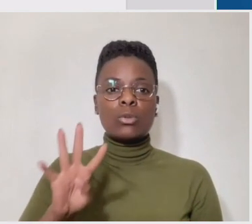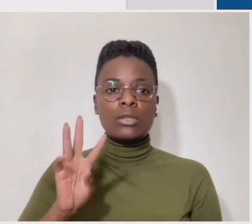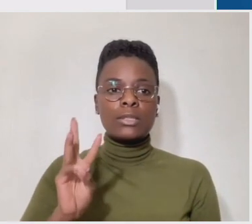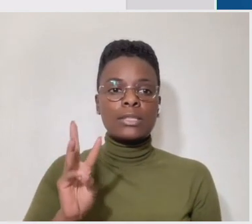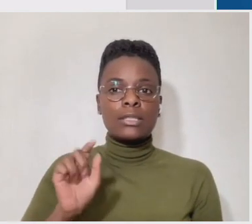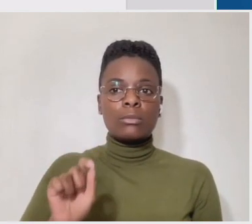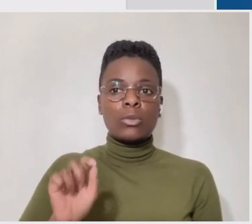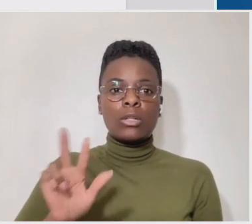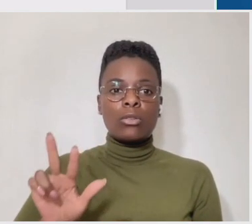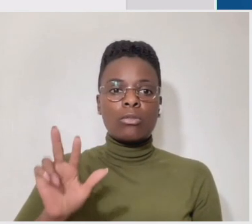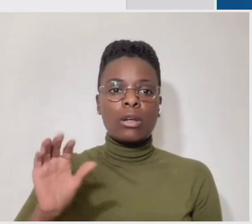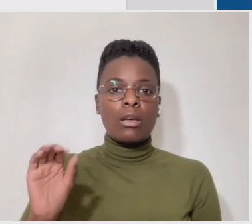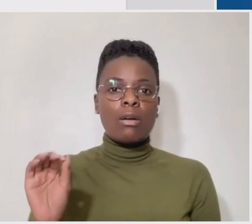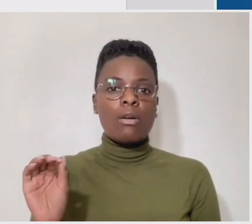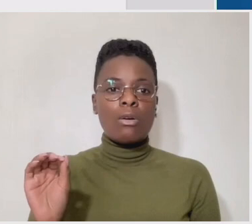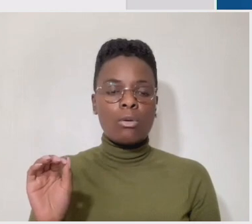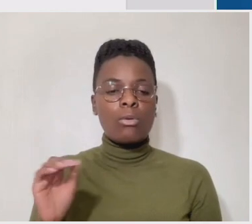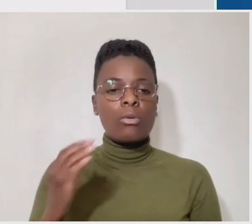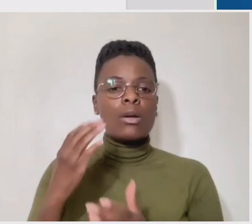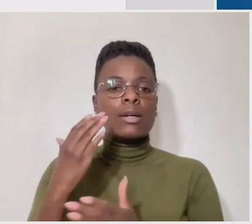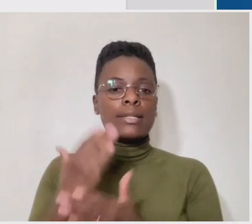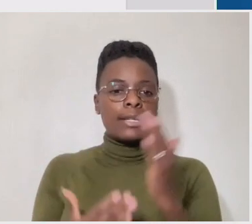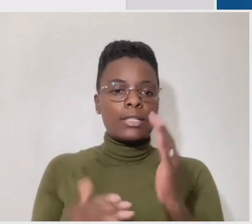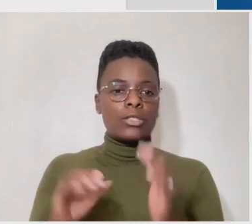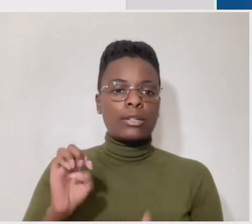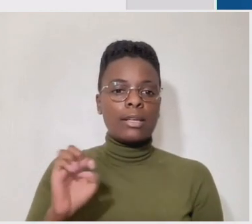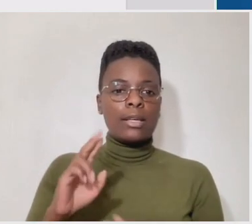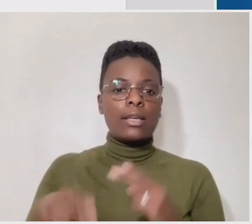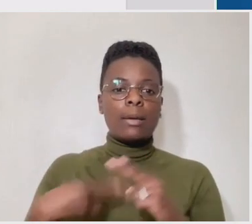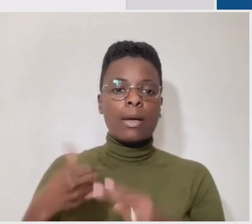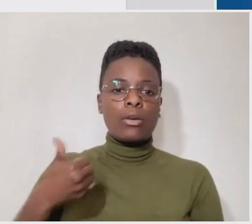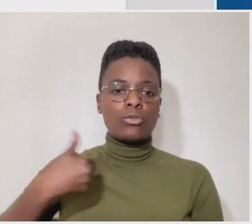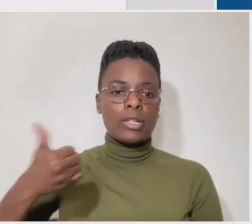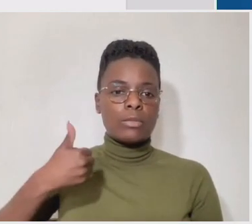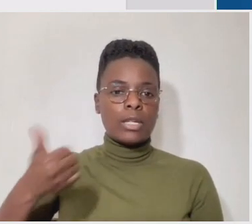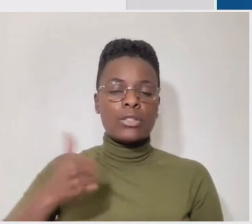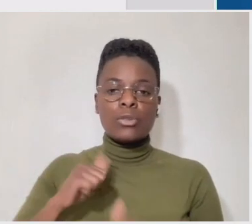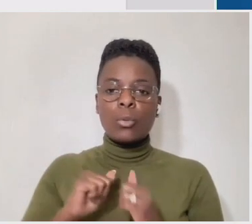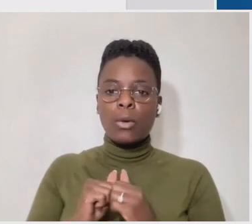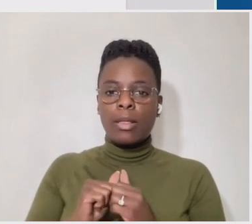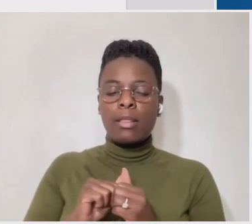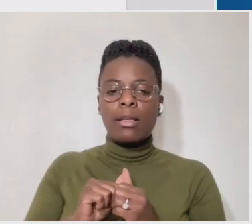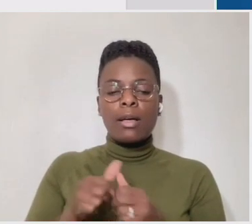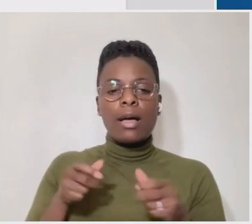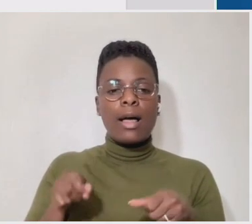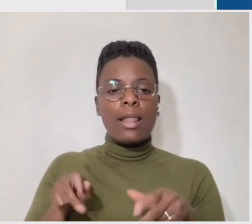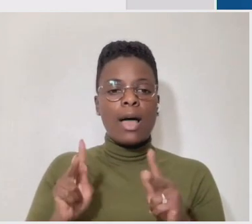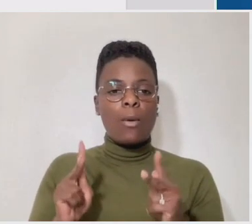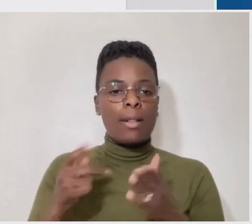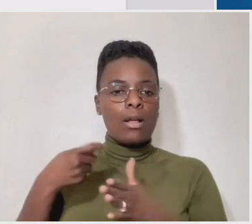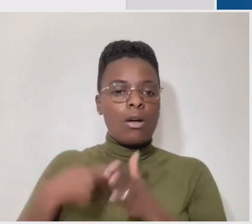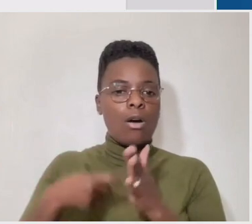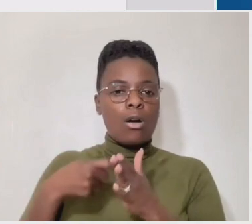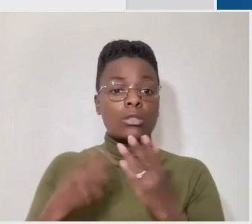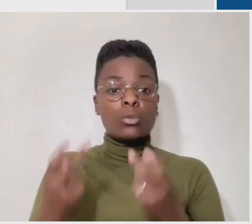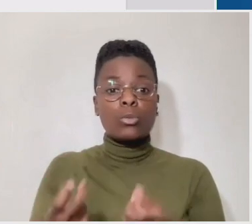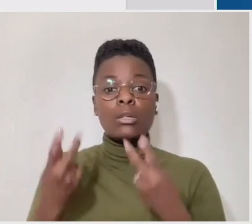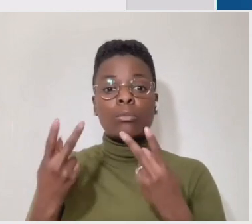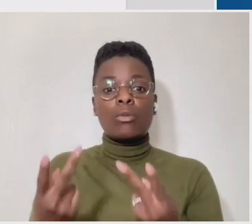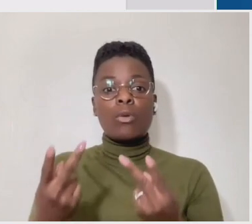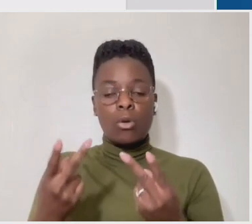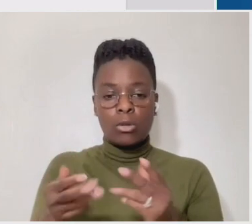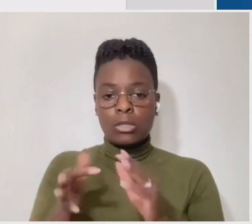646.30 in section E, transportation, when it comes to allowable costs. We're proposing that we strike the language with prior